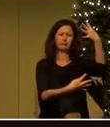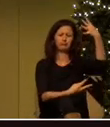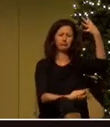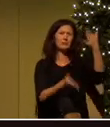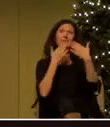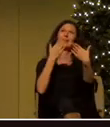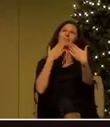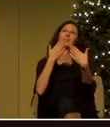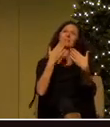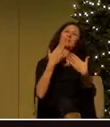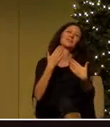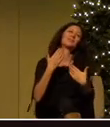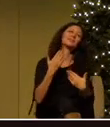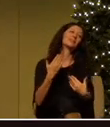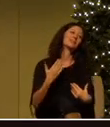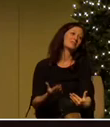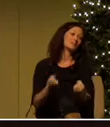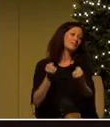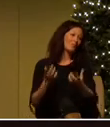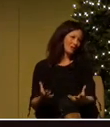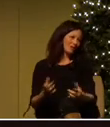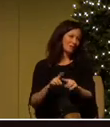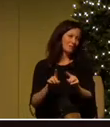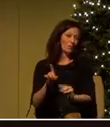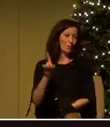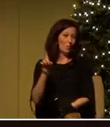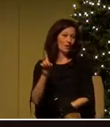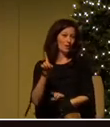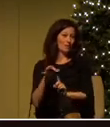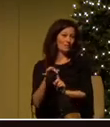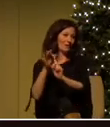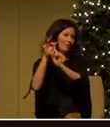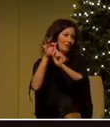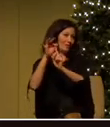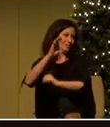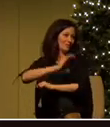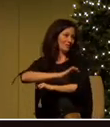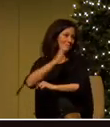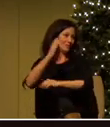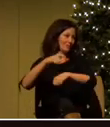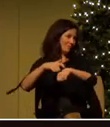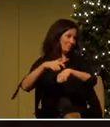above all else, and that is, at Christmas time, we're reminded, the gift